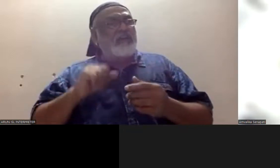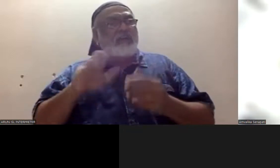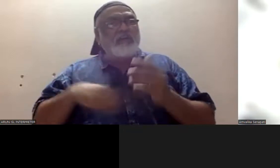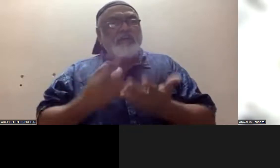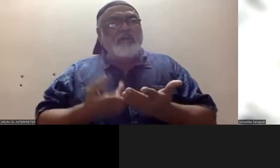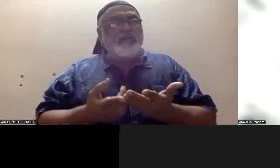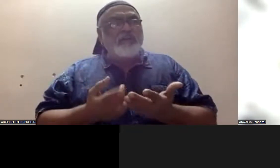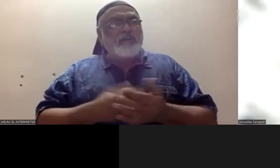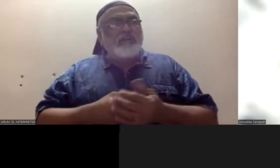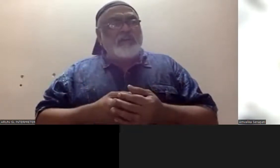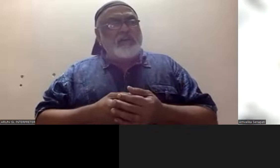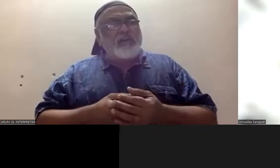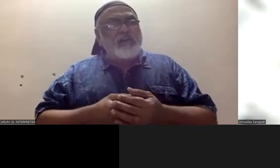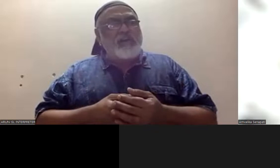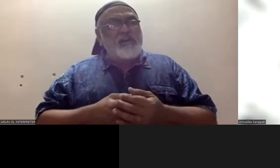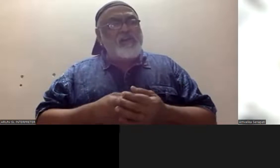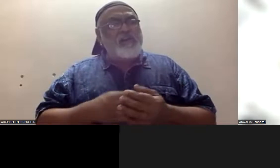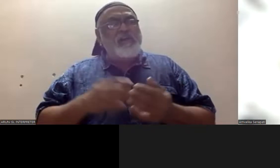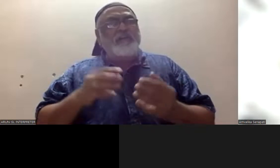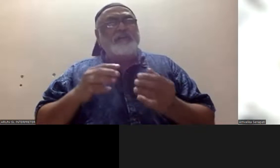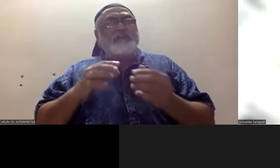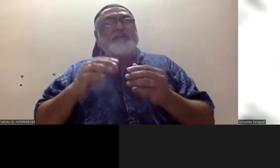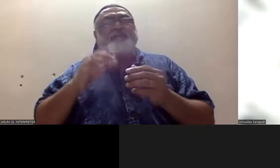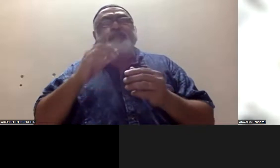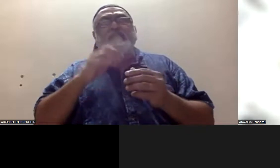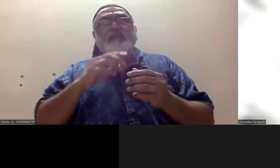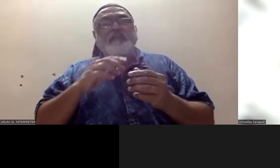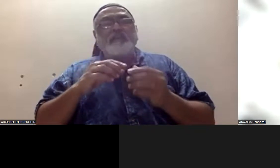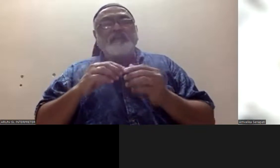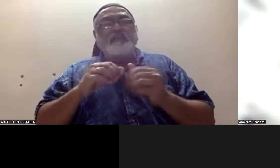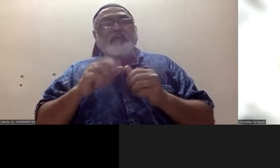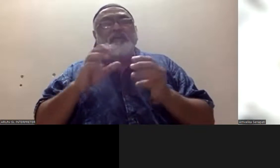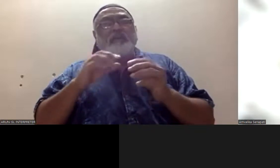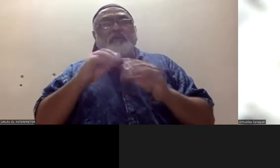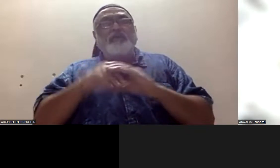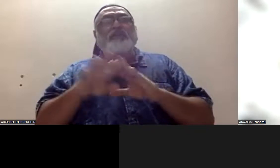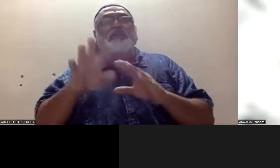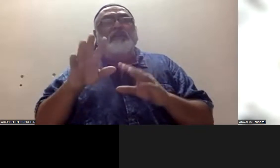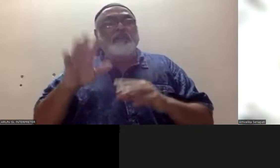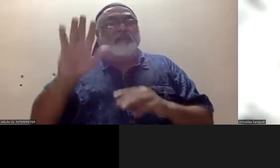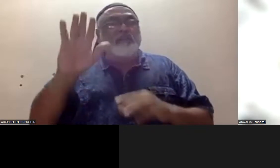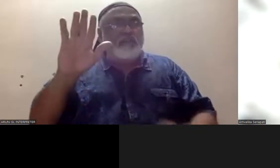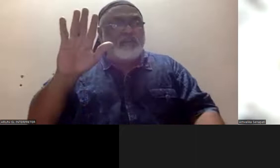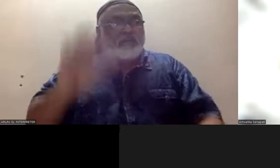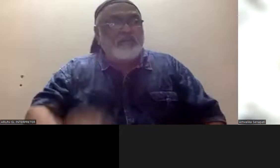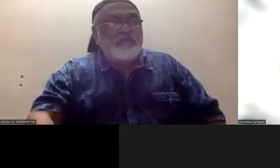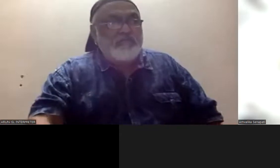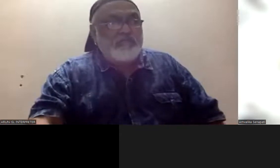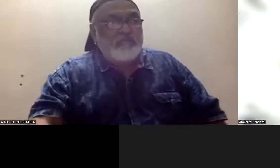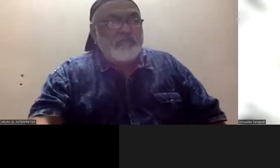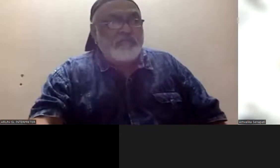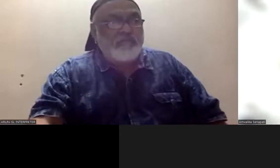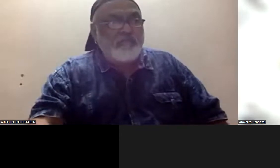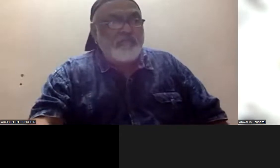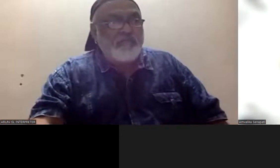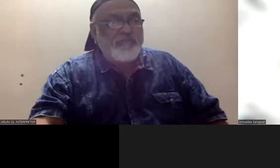add some criteria regarding accessibility? Absolutely. Yeah, Absolutely. I think that's a very wonderful idea.